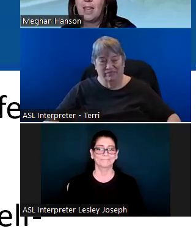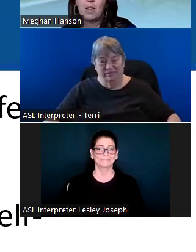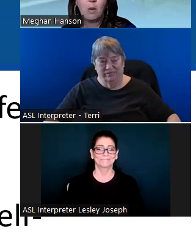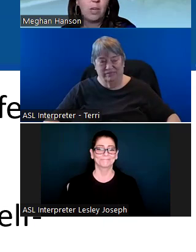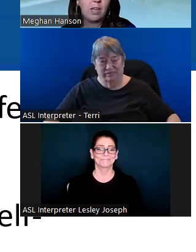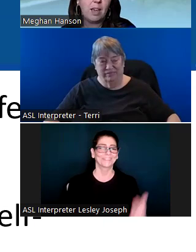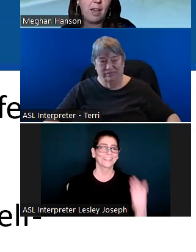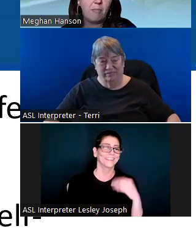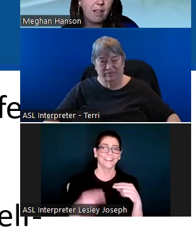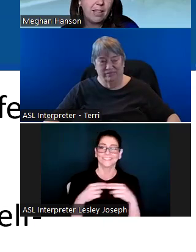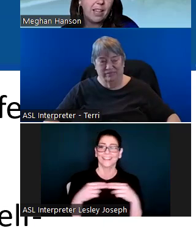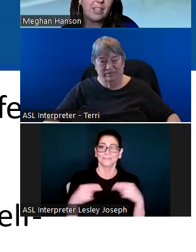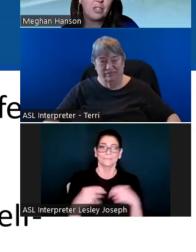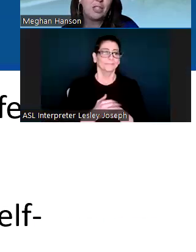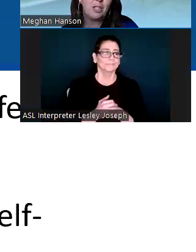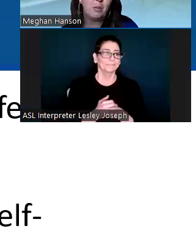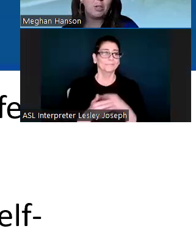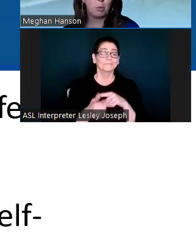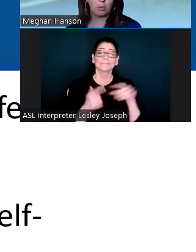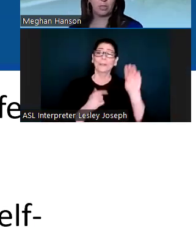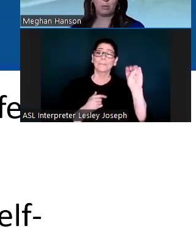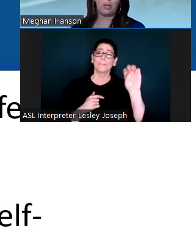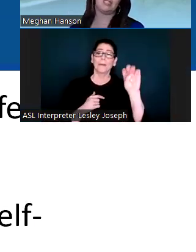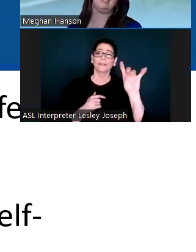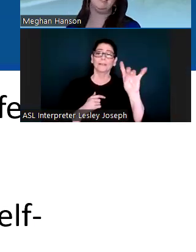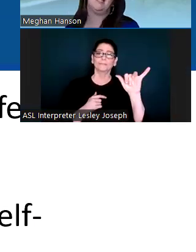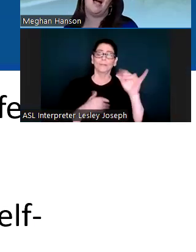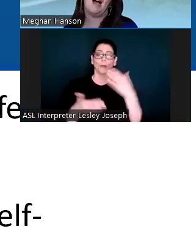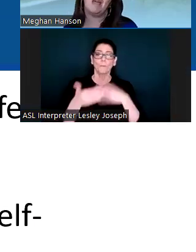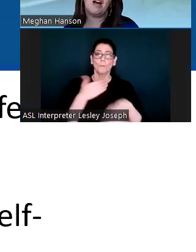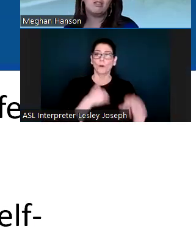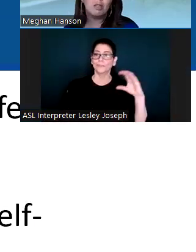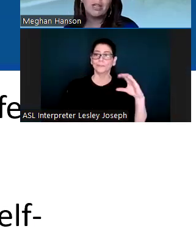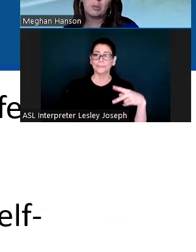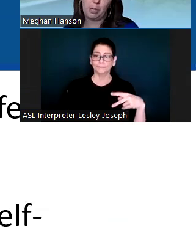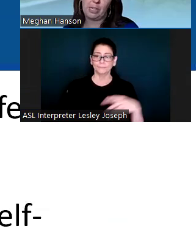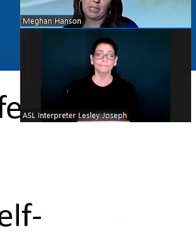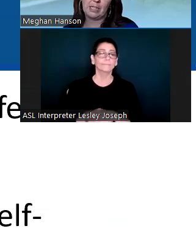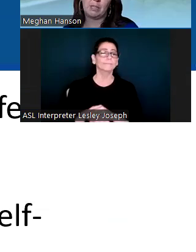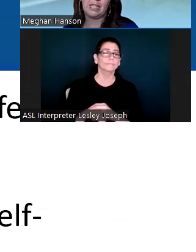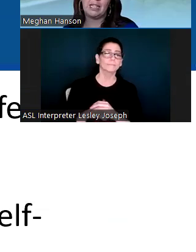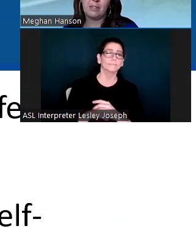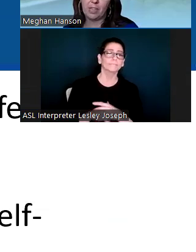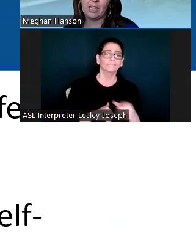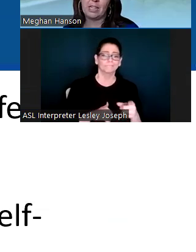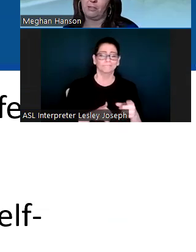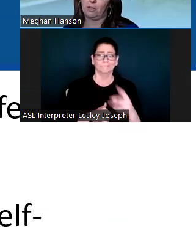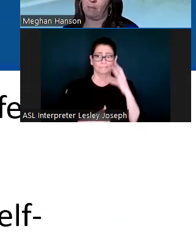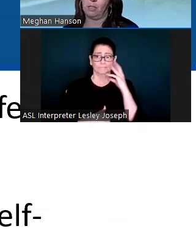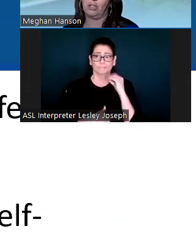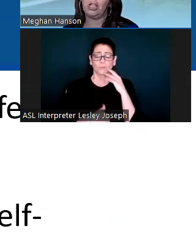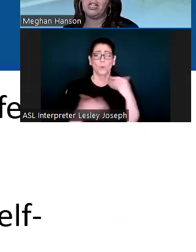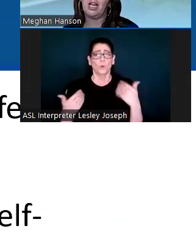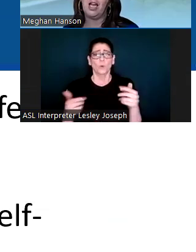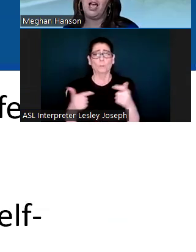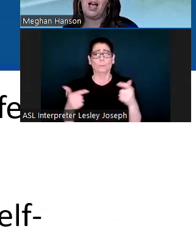And then we have Molly, and she was born with cerebral palsy and also experienced some significant life